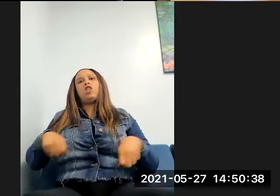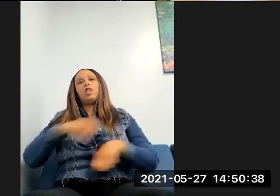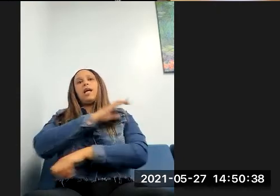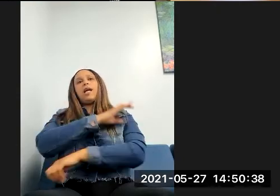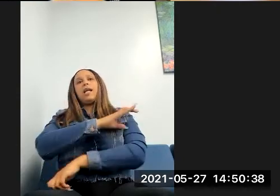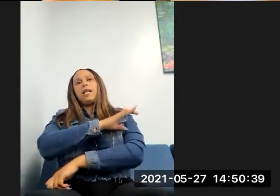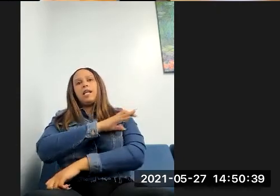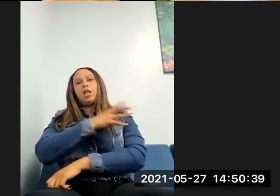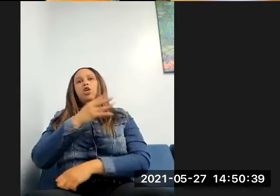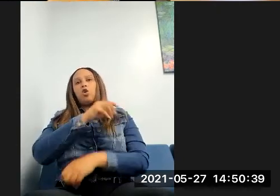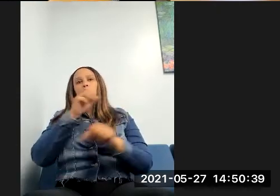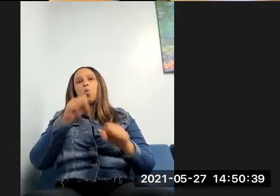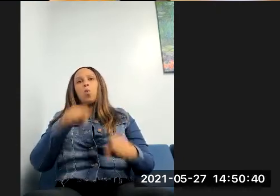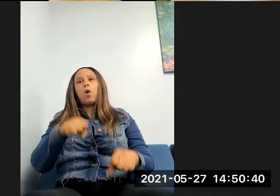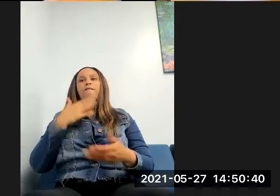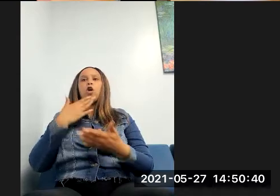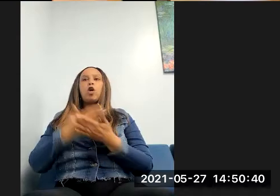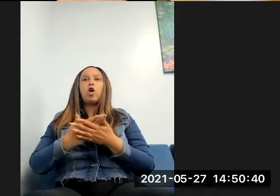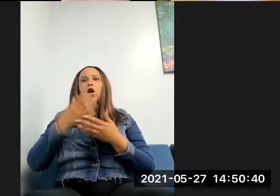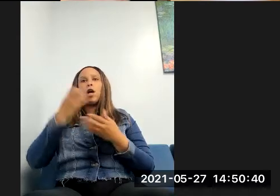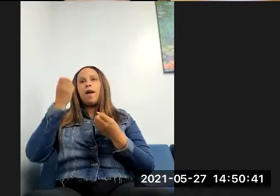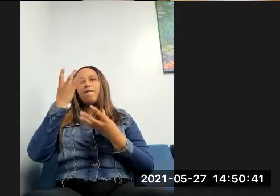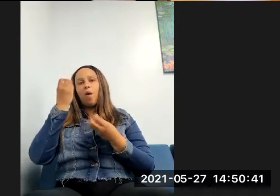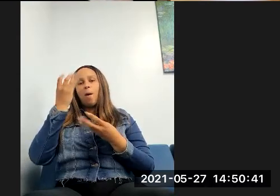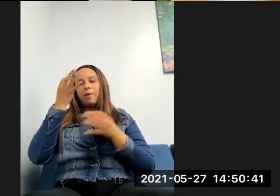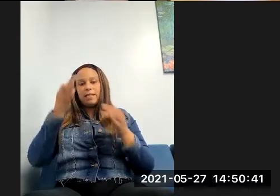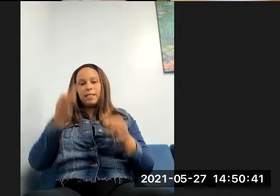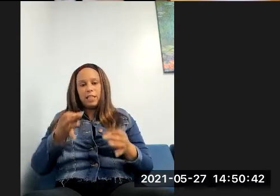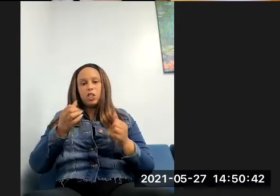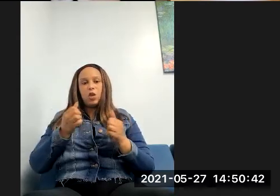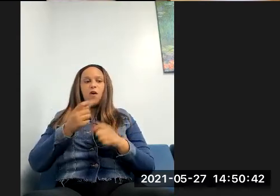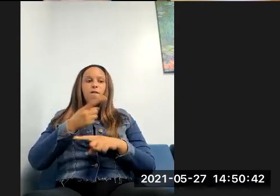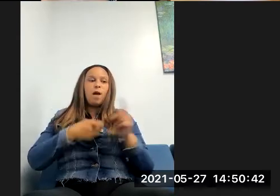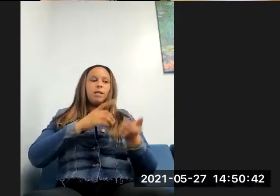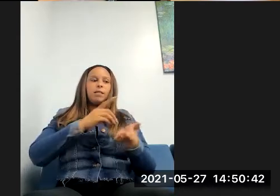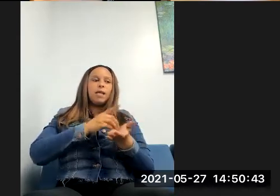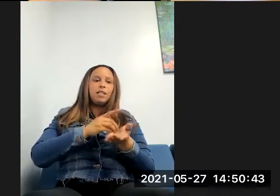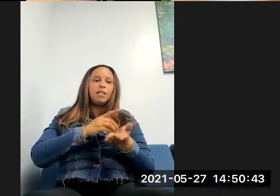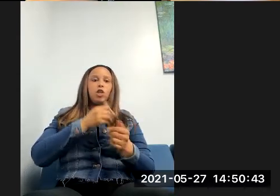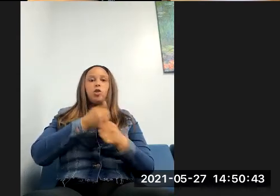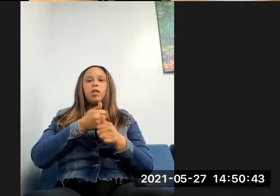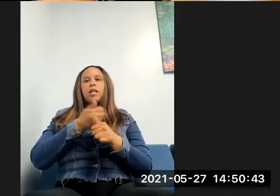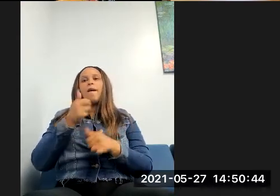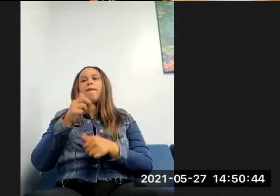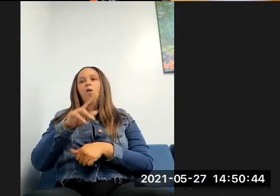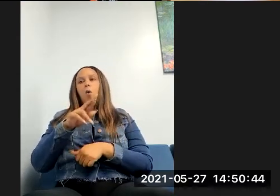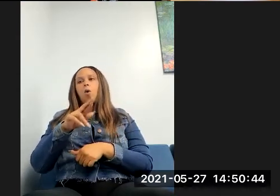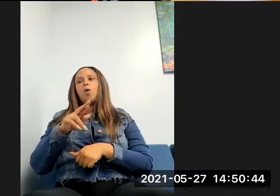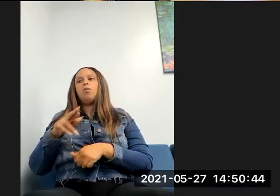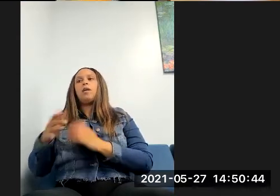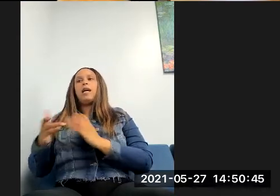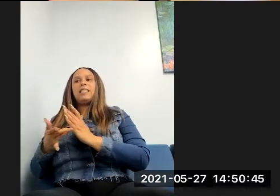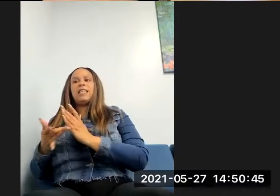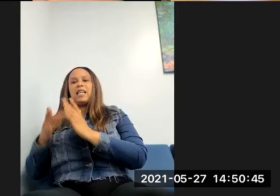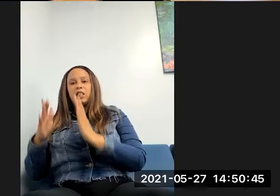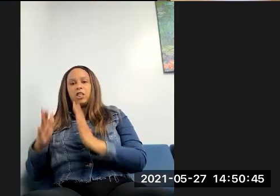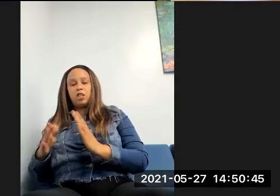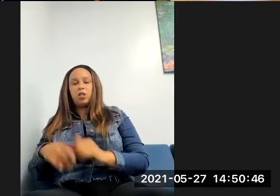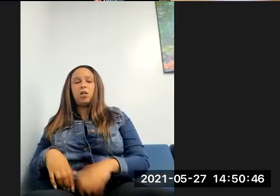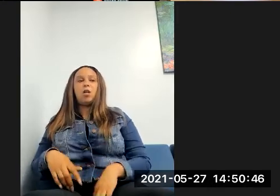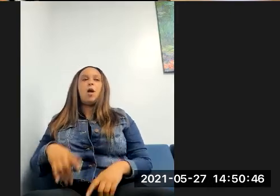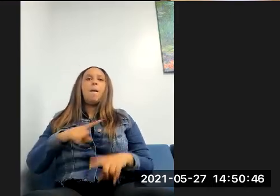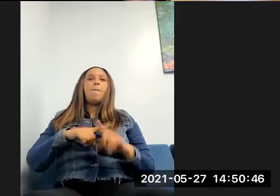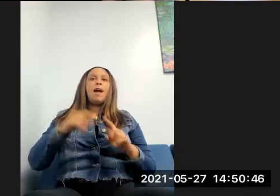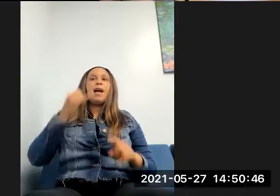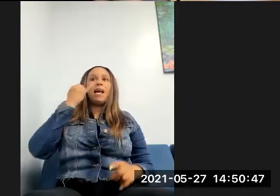a informed decision with a clinician, yourself, and a technician. And for those of us who don't know, what is an